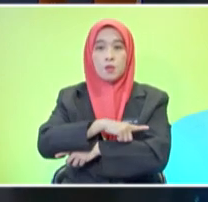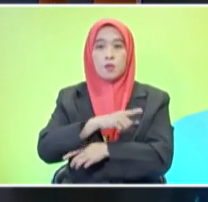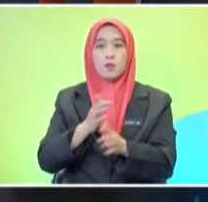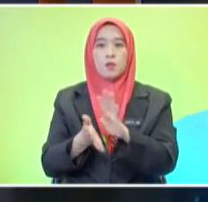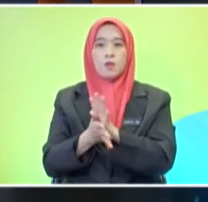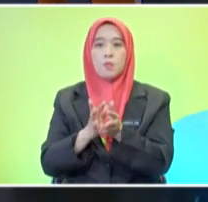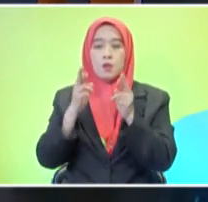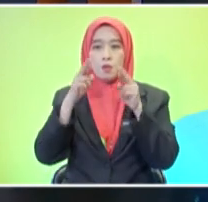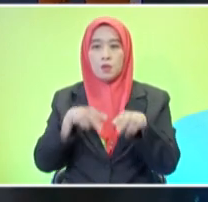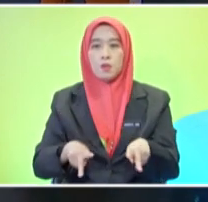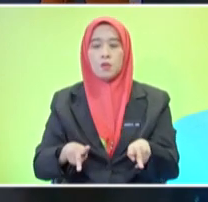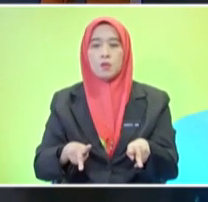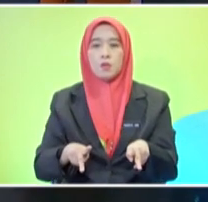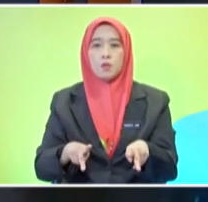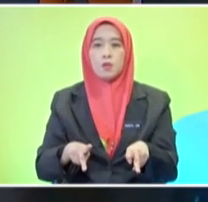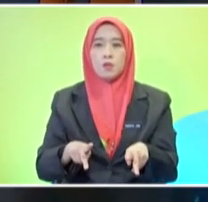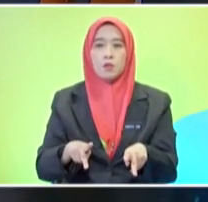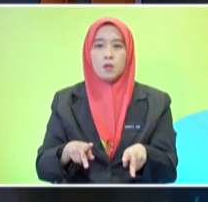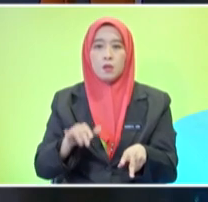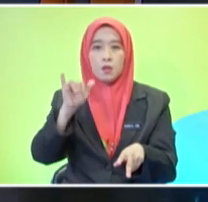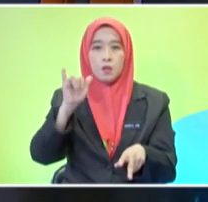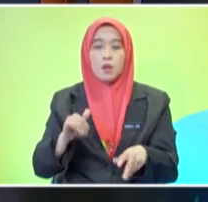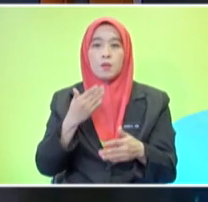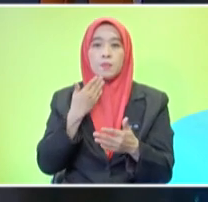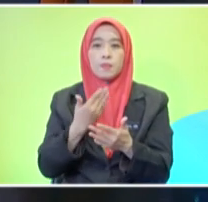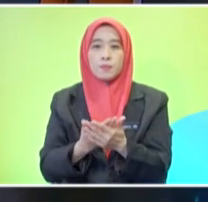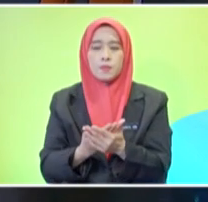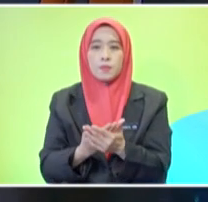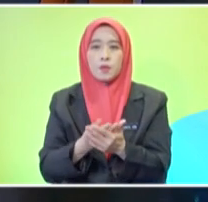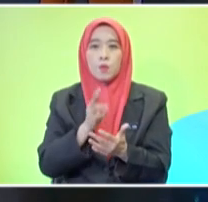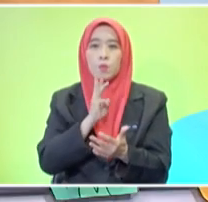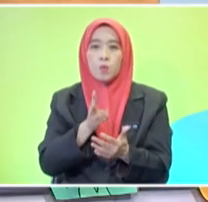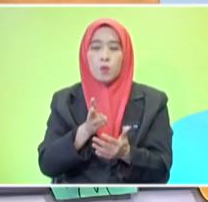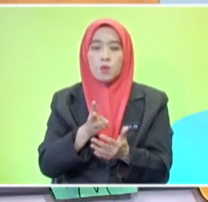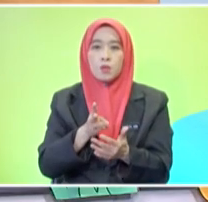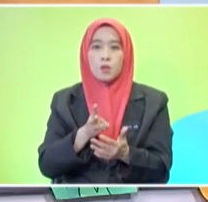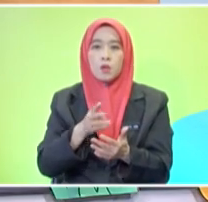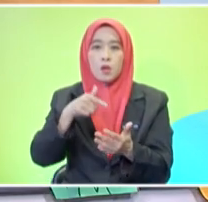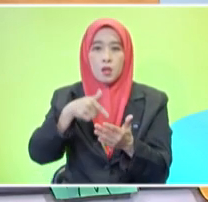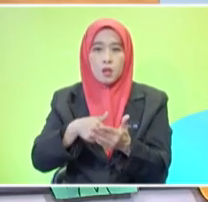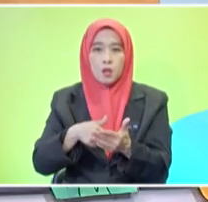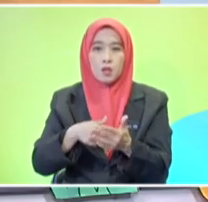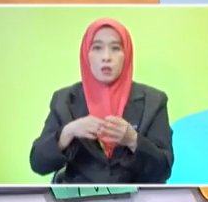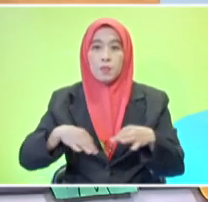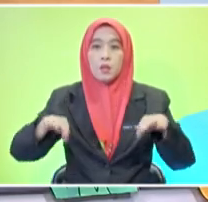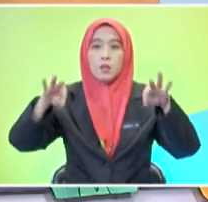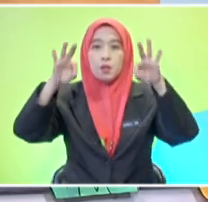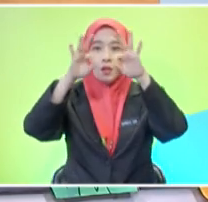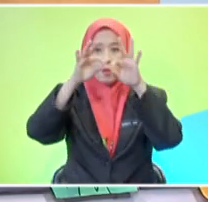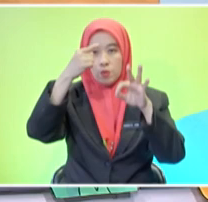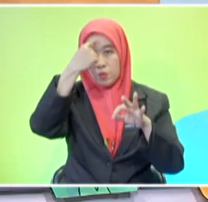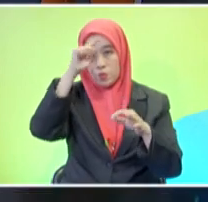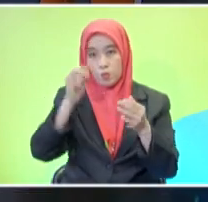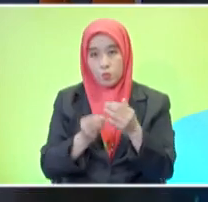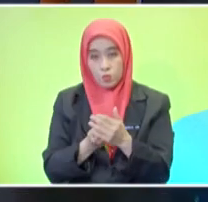out as you expected. Yes, because water is... Actually, water is more is more important than anything else. Yes, that's true.